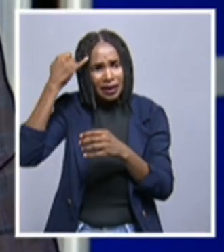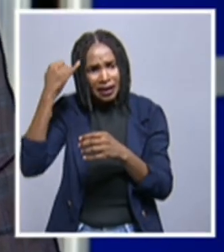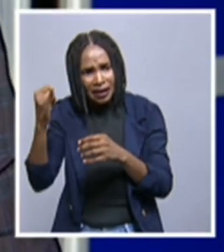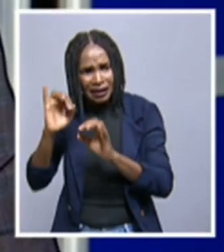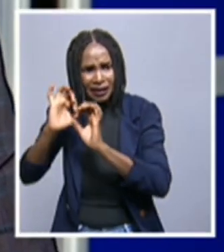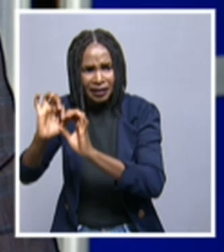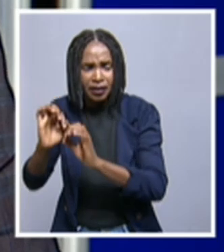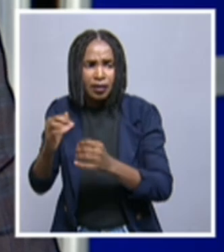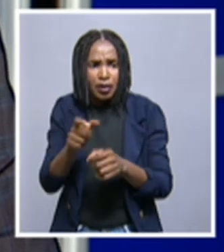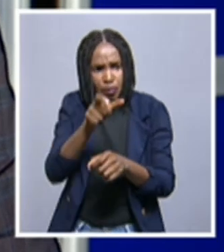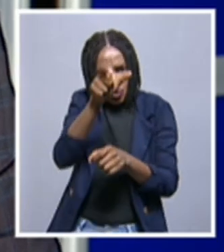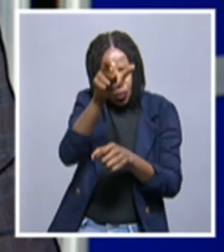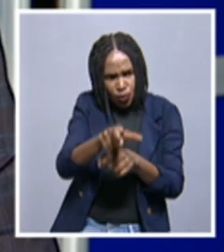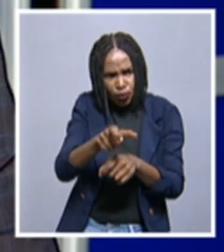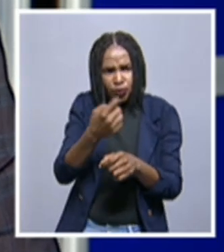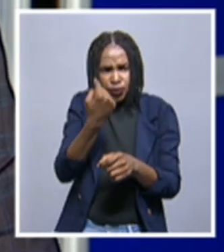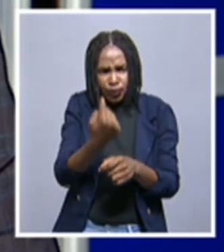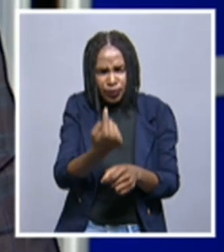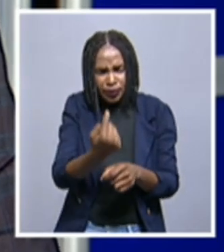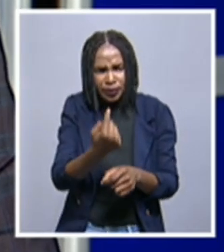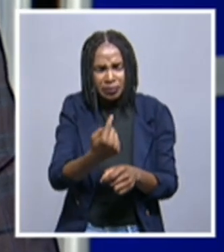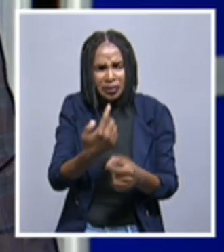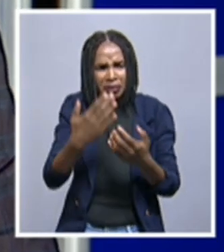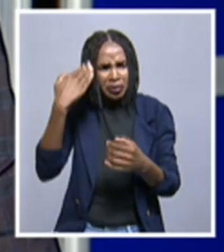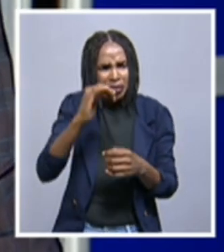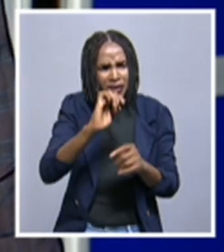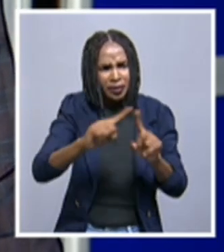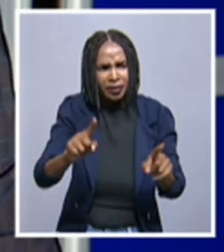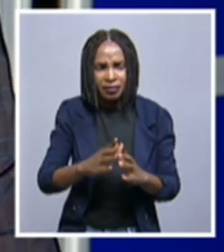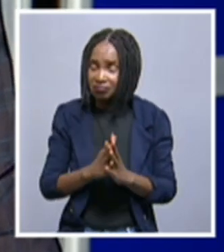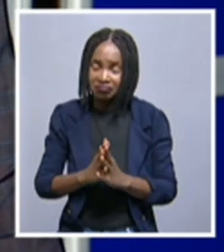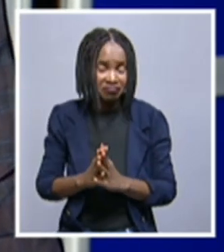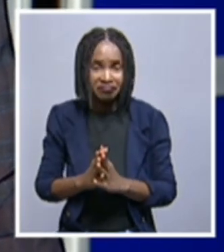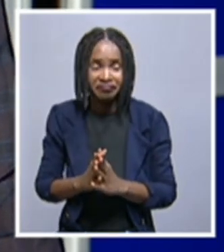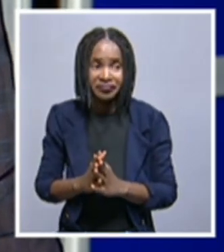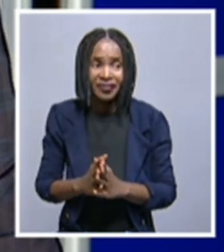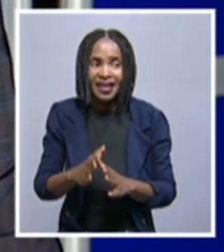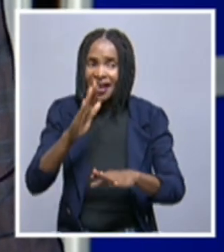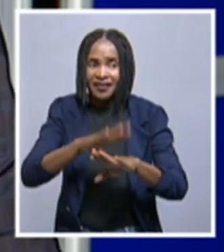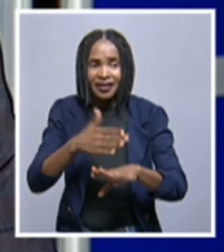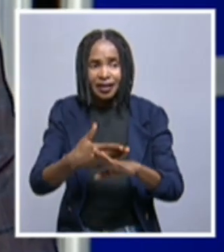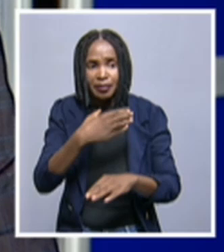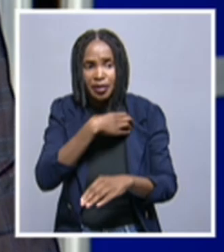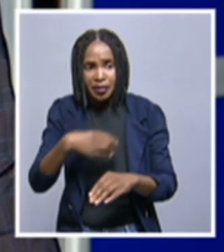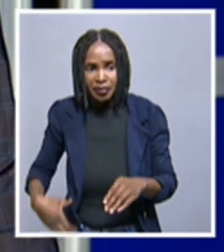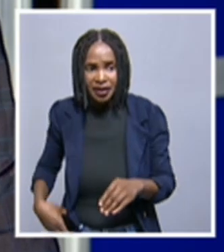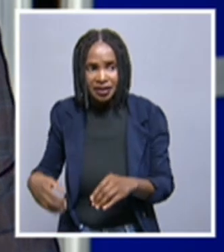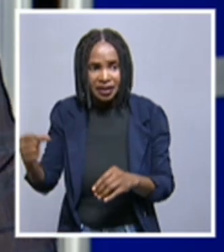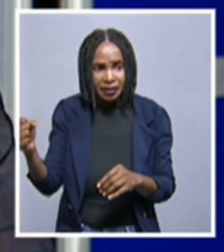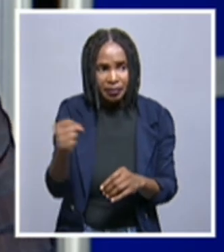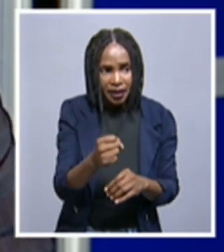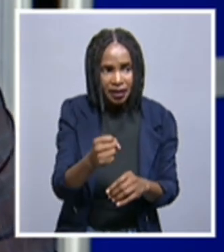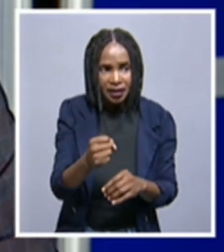just want to be taken into confidence. Okay. Now, if a certain incoming individual does not